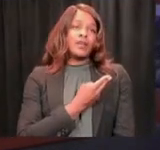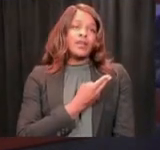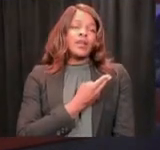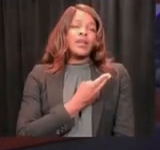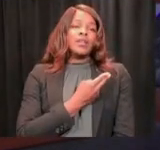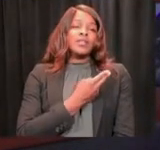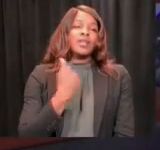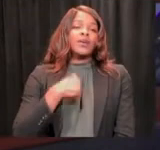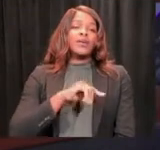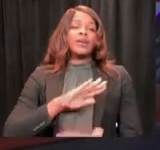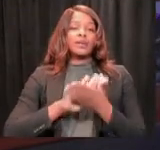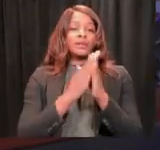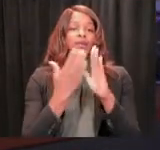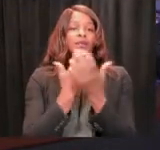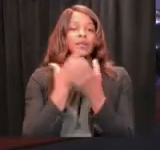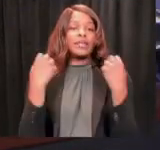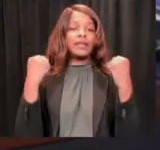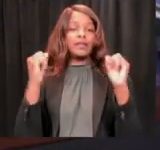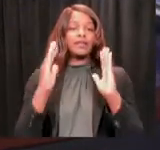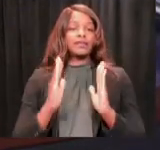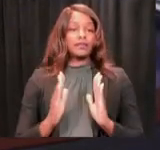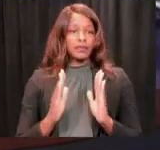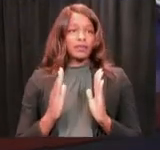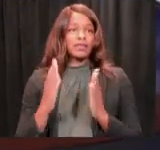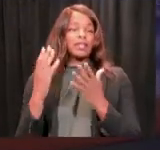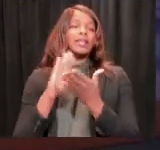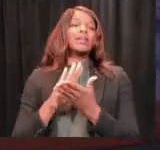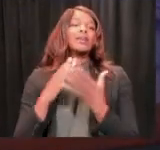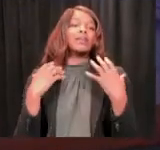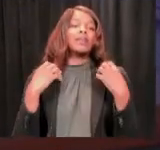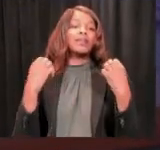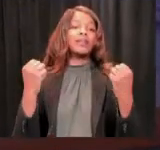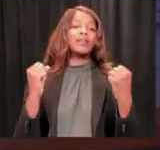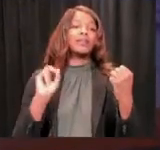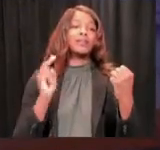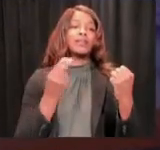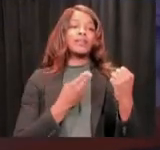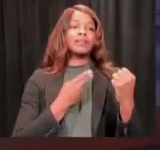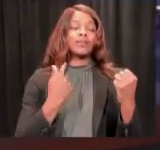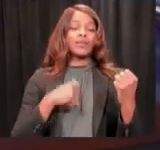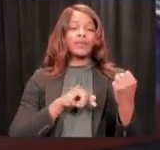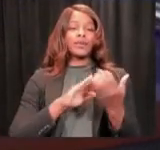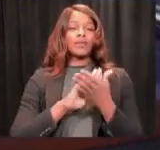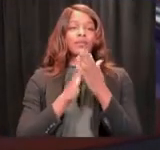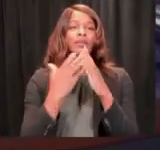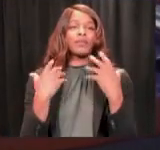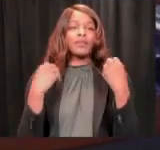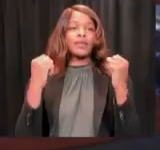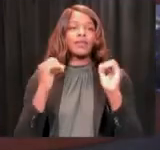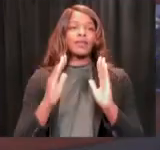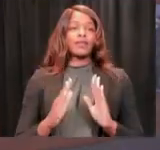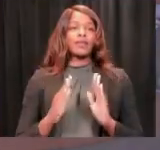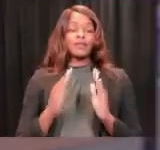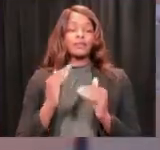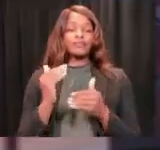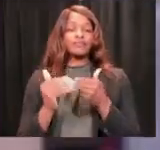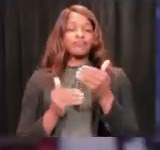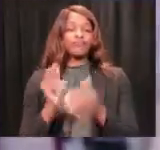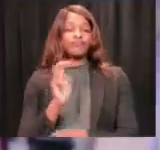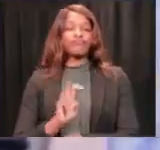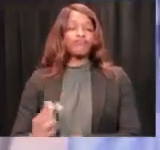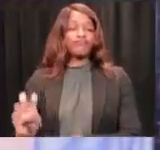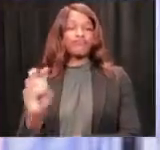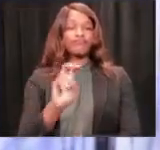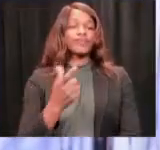healers. I pray right now, heal us so we can be healers everywhere we go. Father, we give it to you right now in